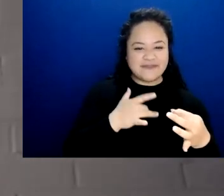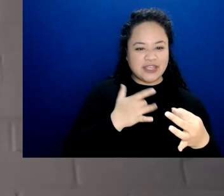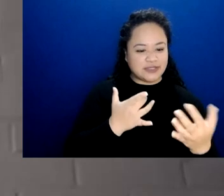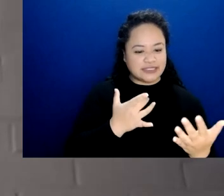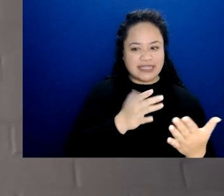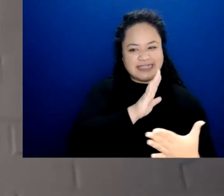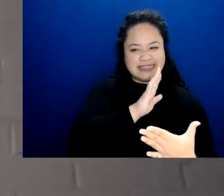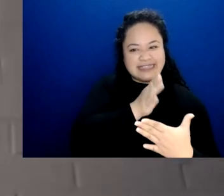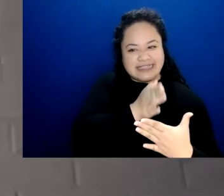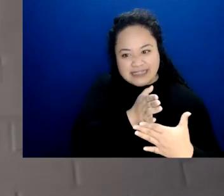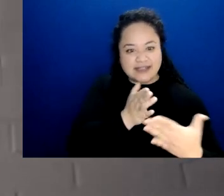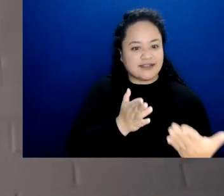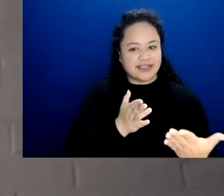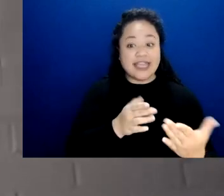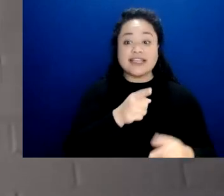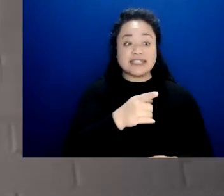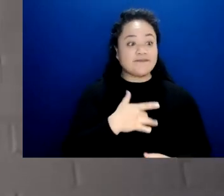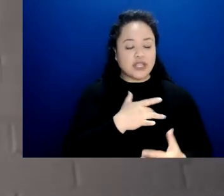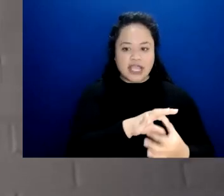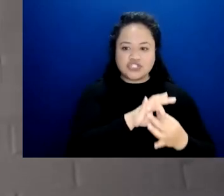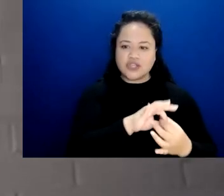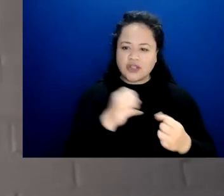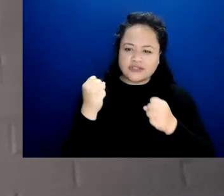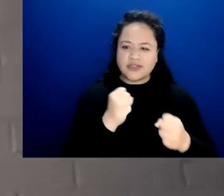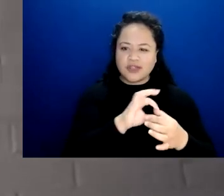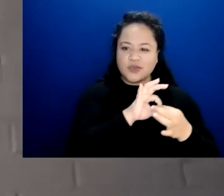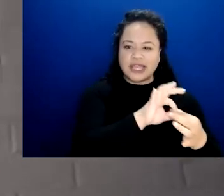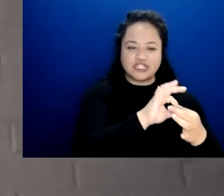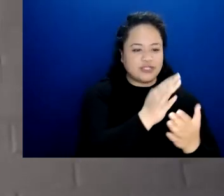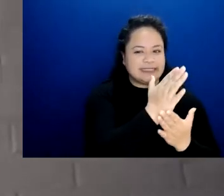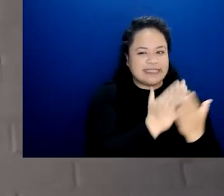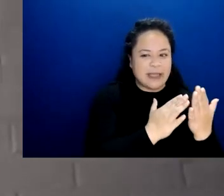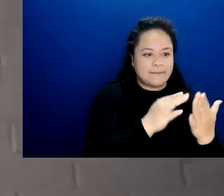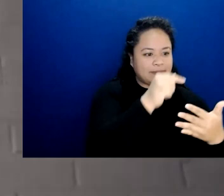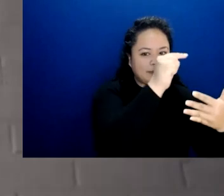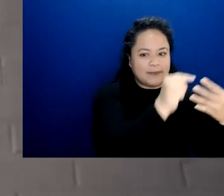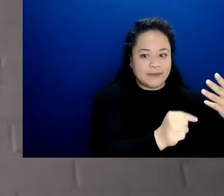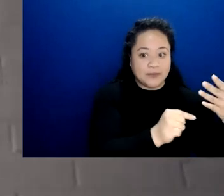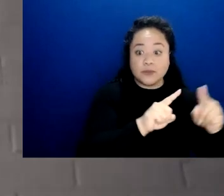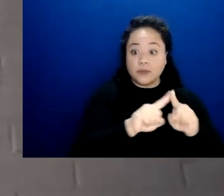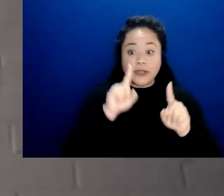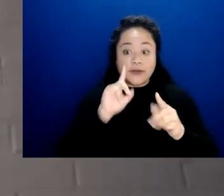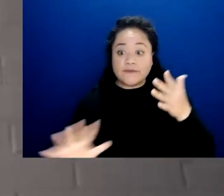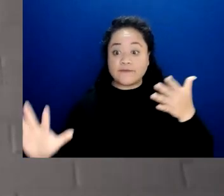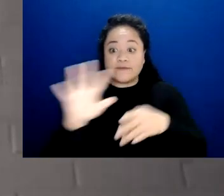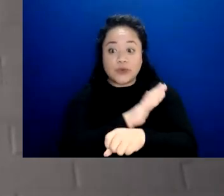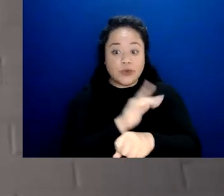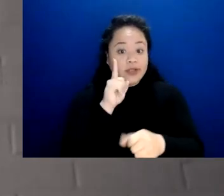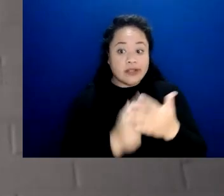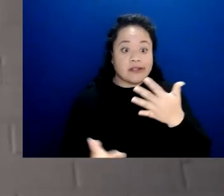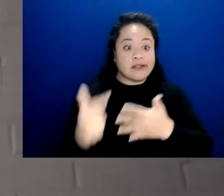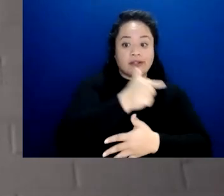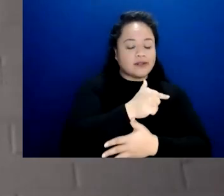real solid relationship in pockets and in certain places and in certain venues, but it can't be an authentic relationship all the time,